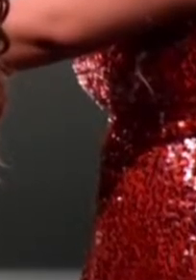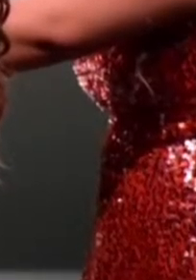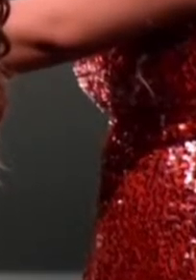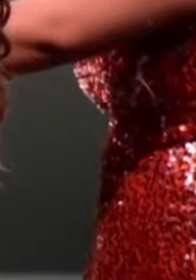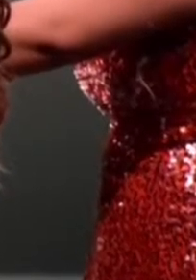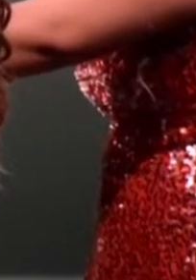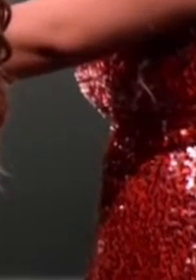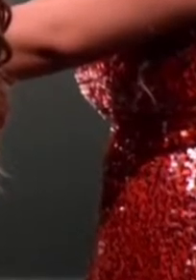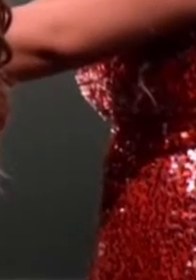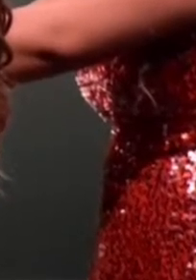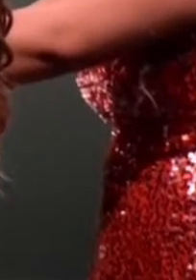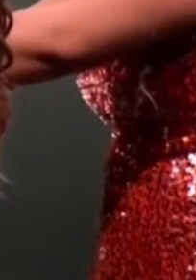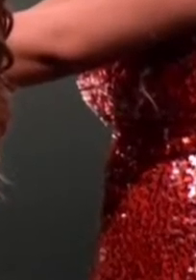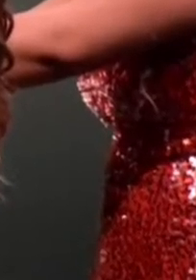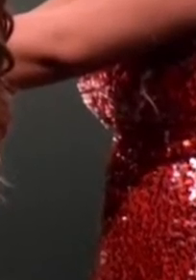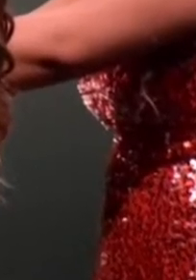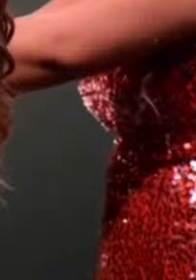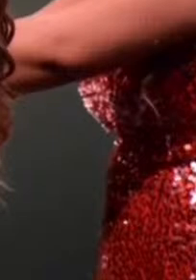sunrise.